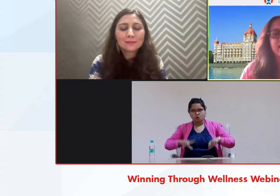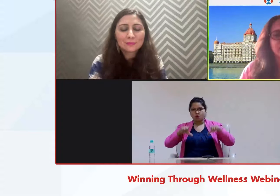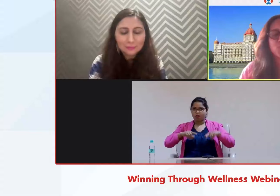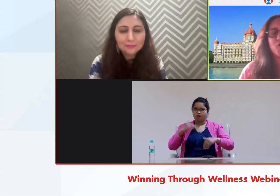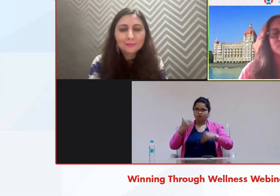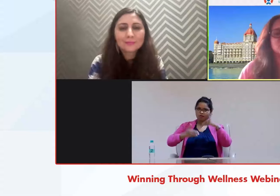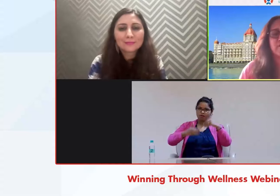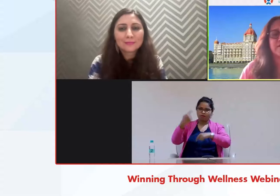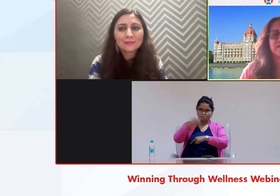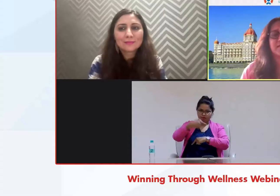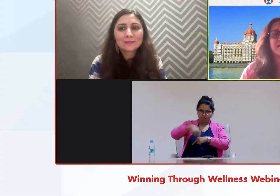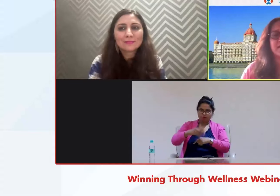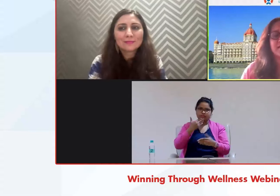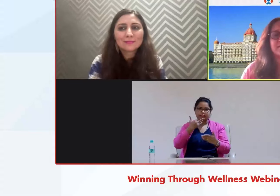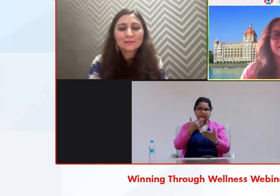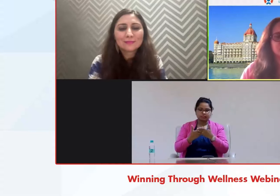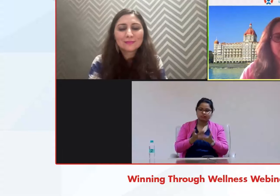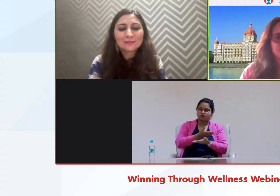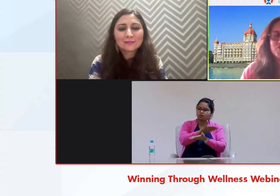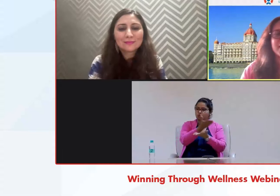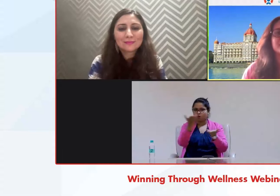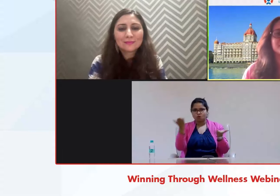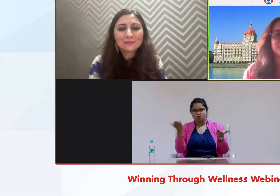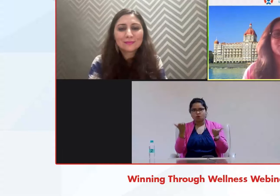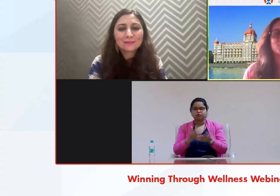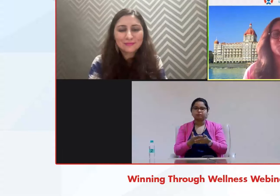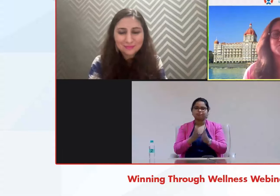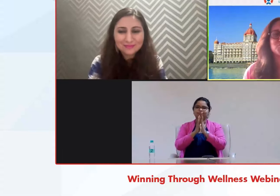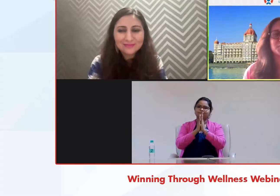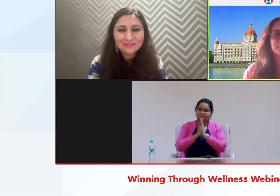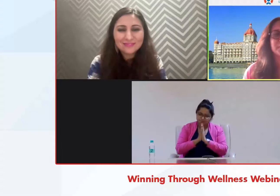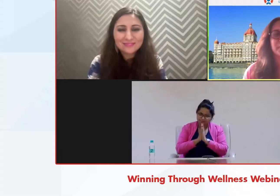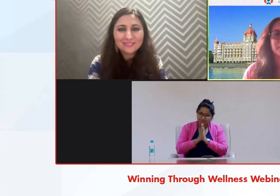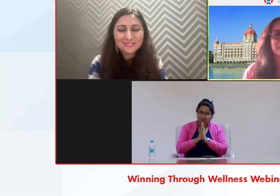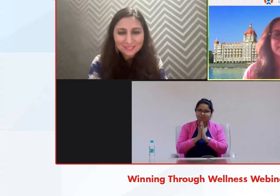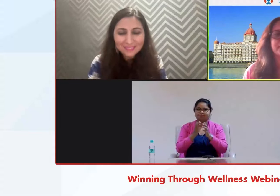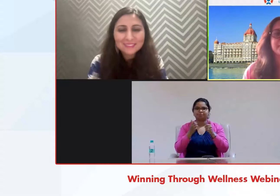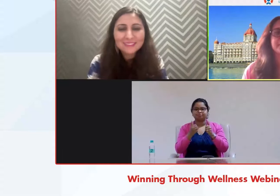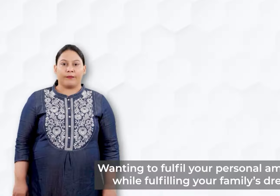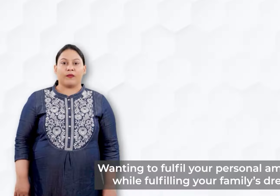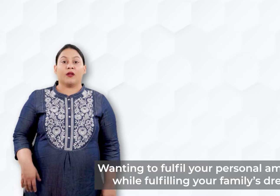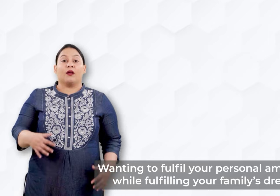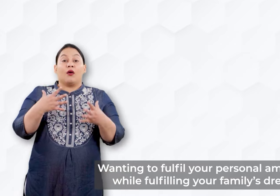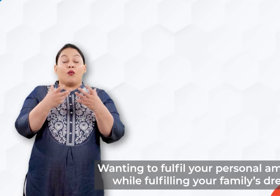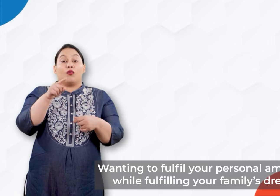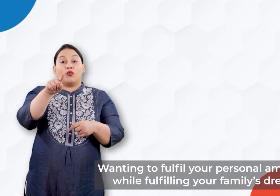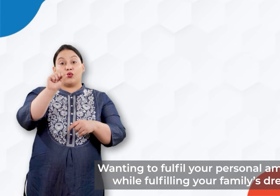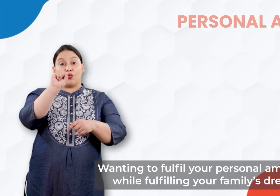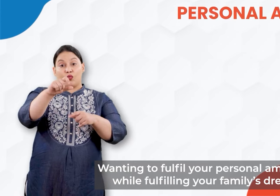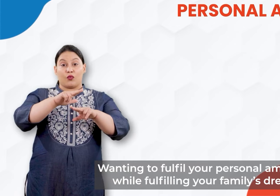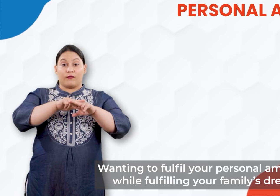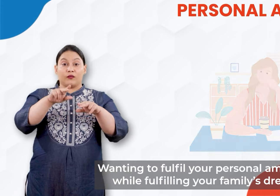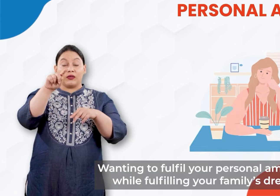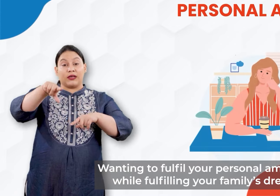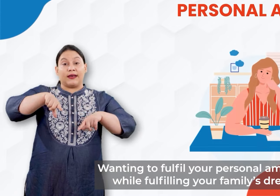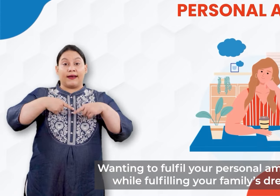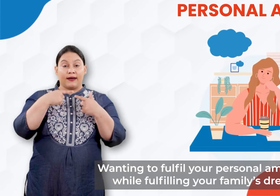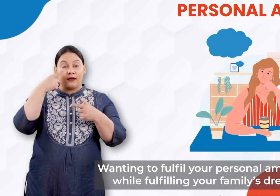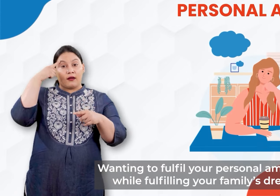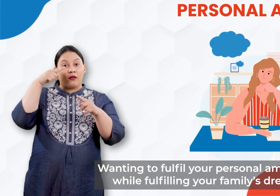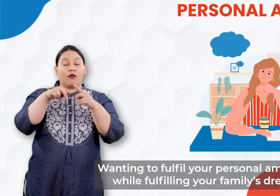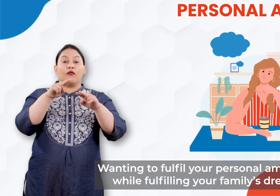So thank you all for joining, and Jai Hind. Thank you so much. Wanting to fulfill your personal